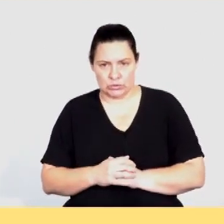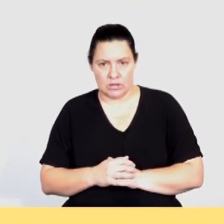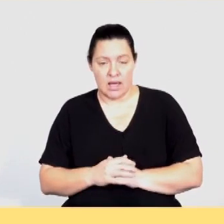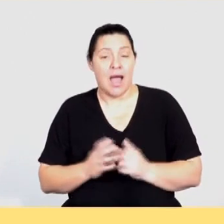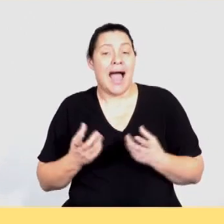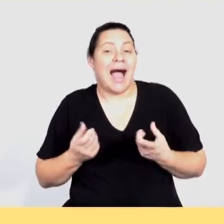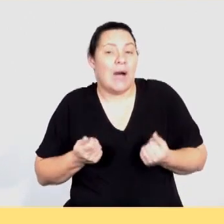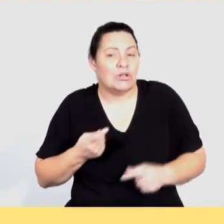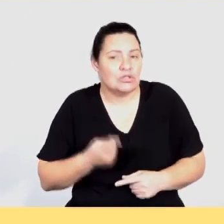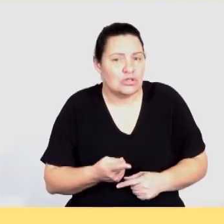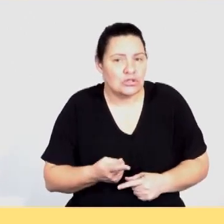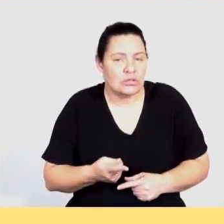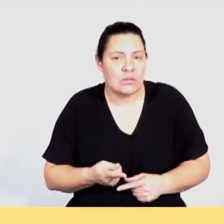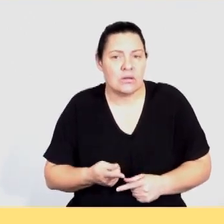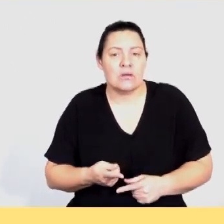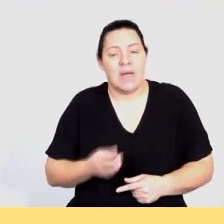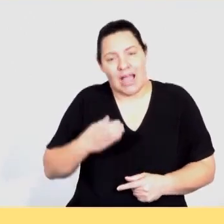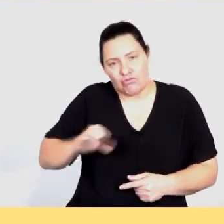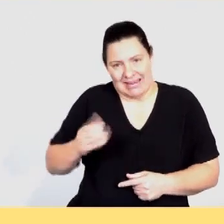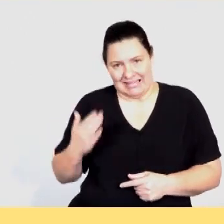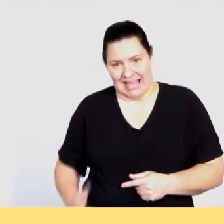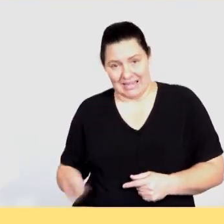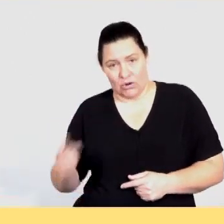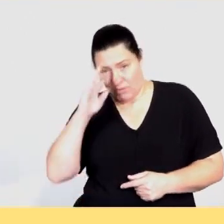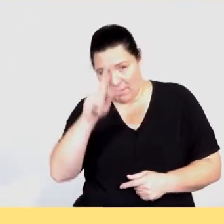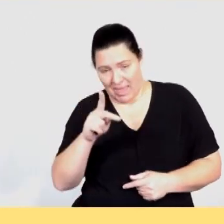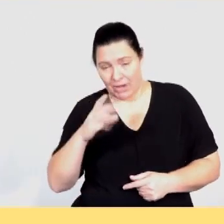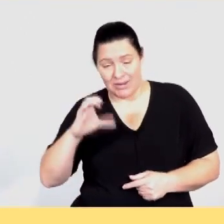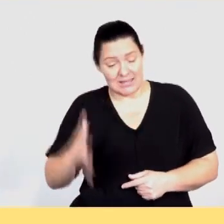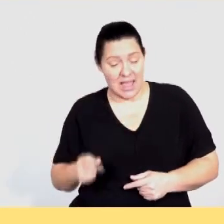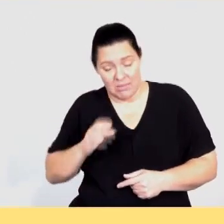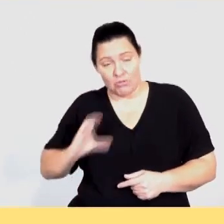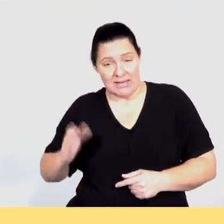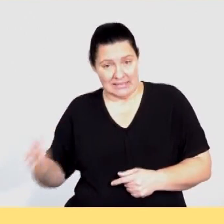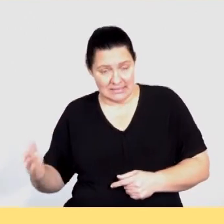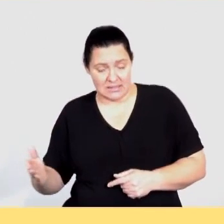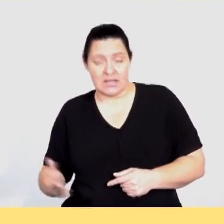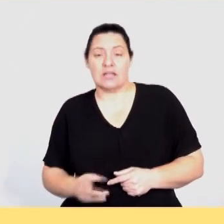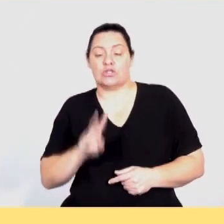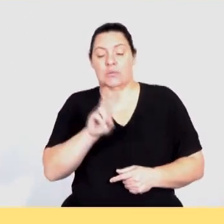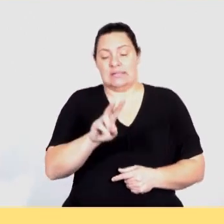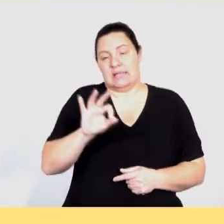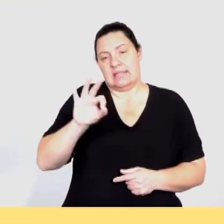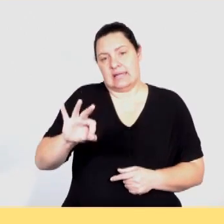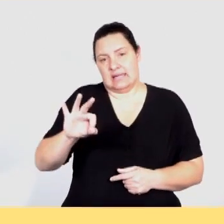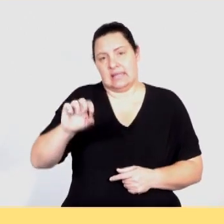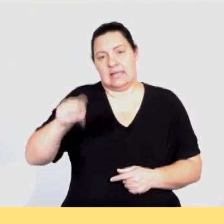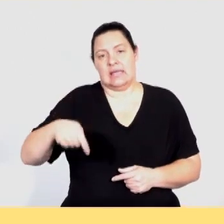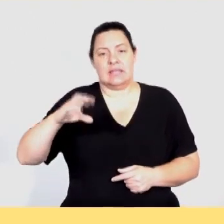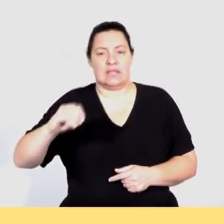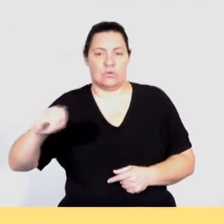22. And how much is that invoice? It comes to the credit side. Don't forget that. And how much is that going to be?